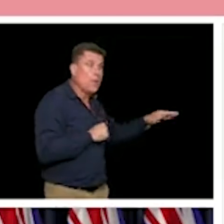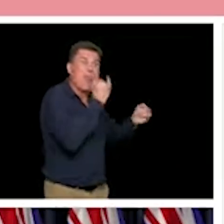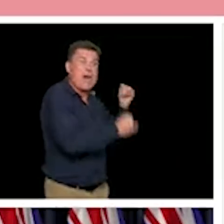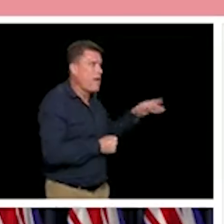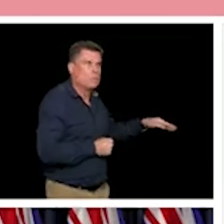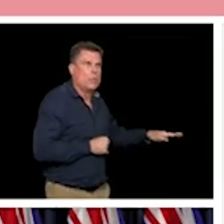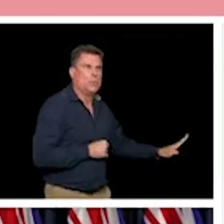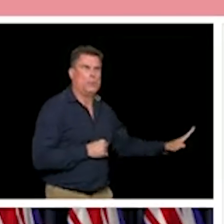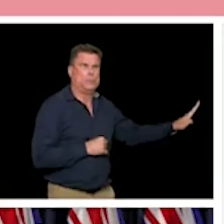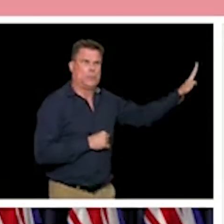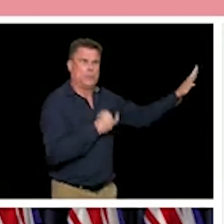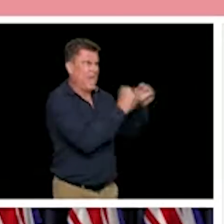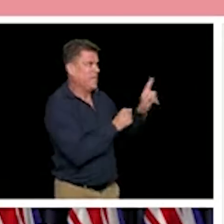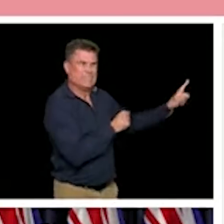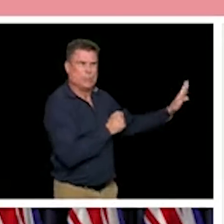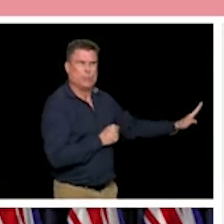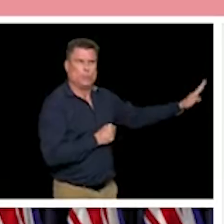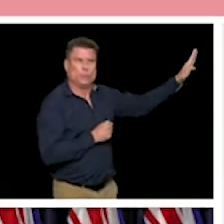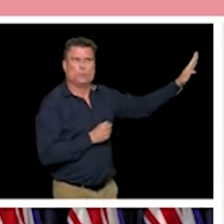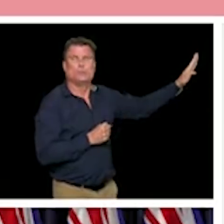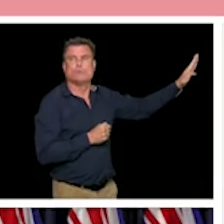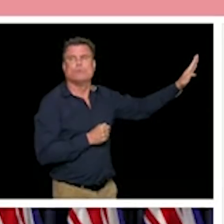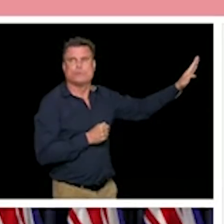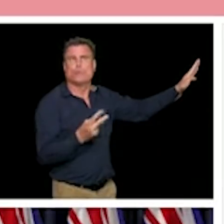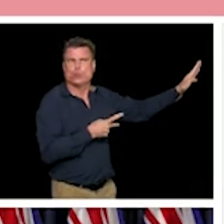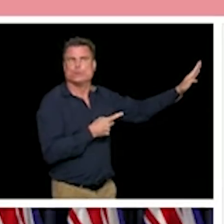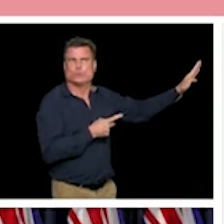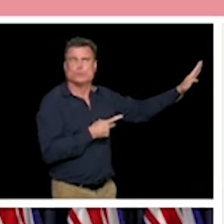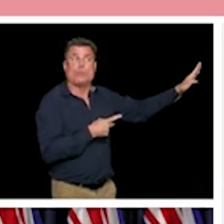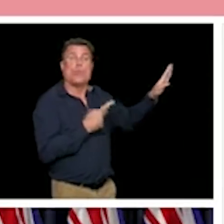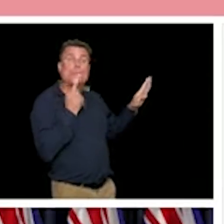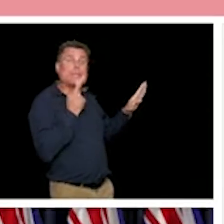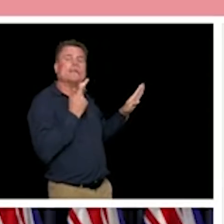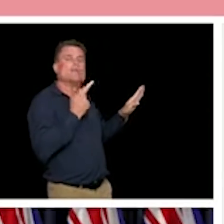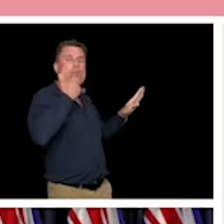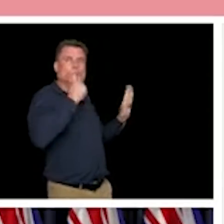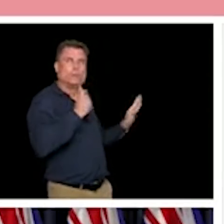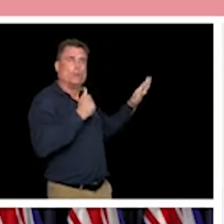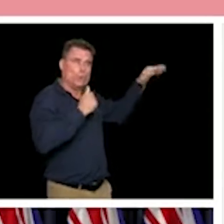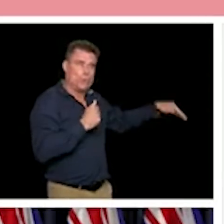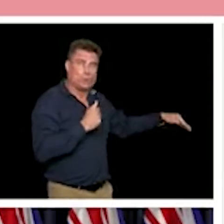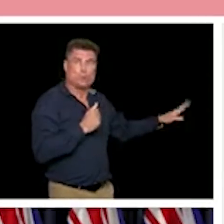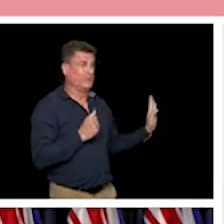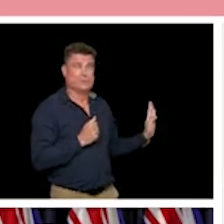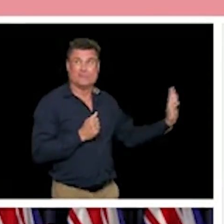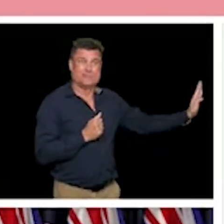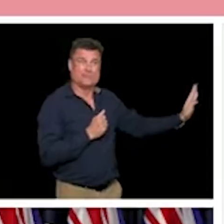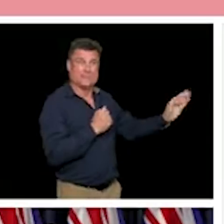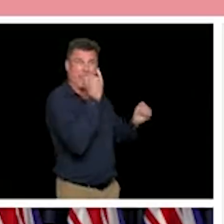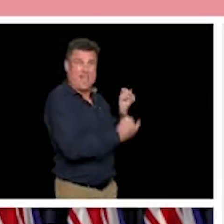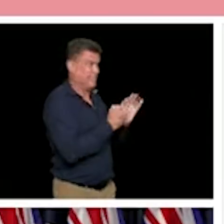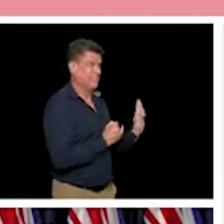where younger people are coming together and the virus is being spread. The top line in the sort of dark pink is